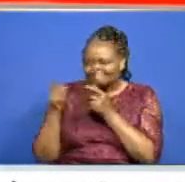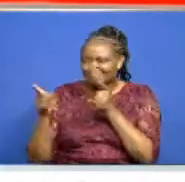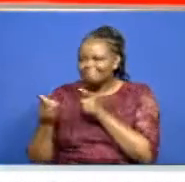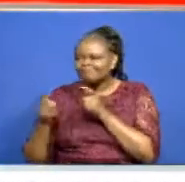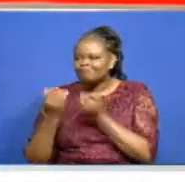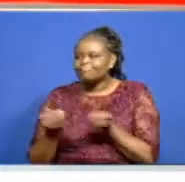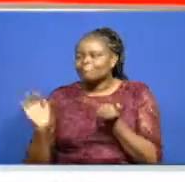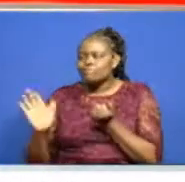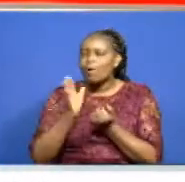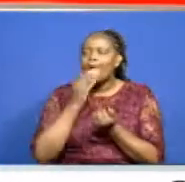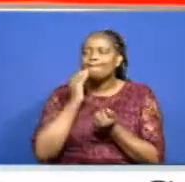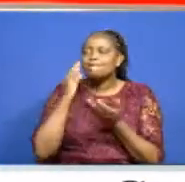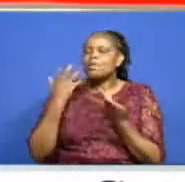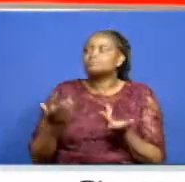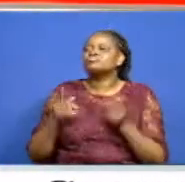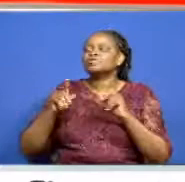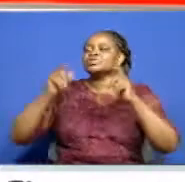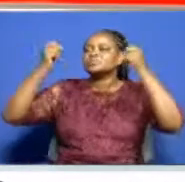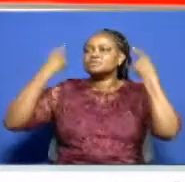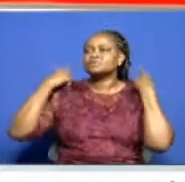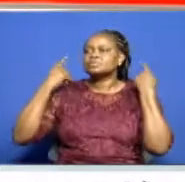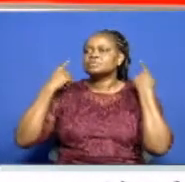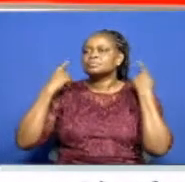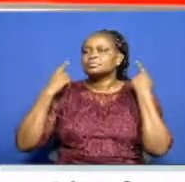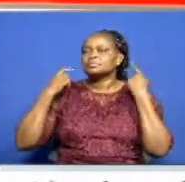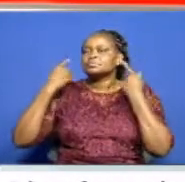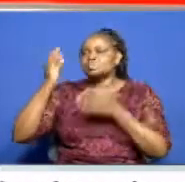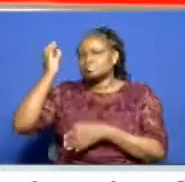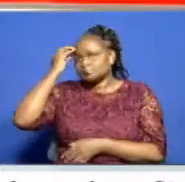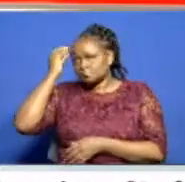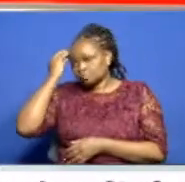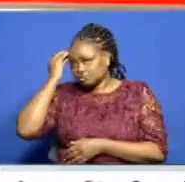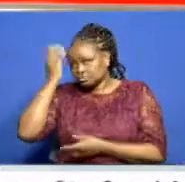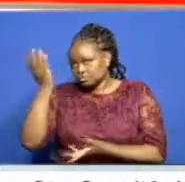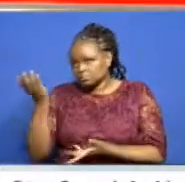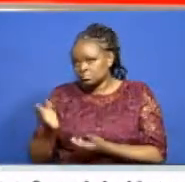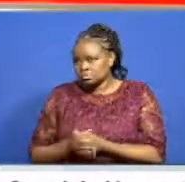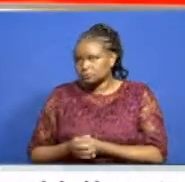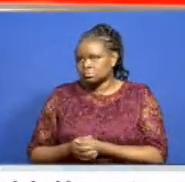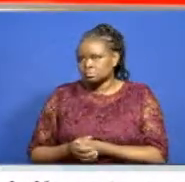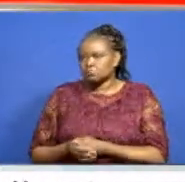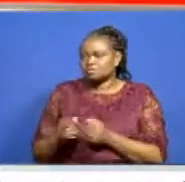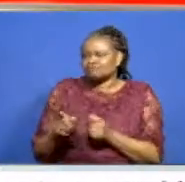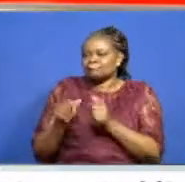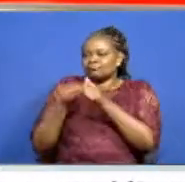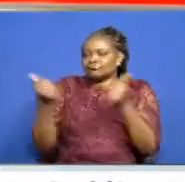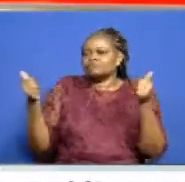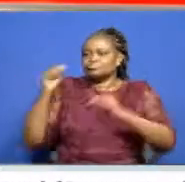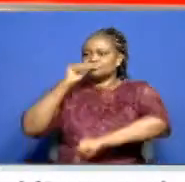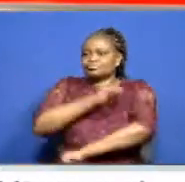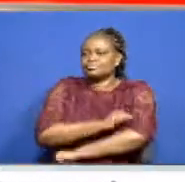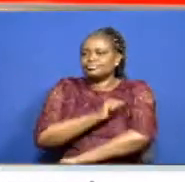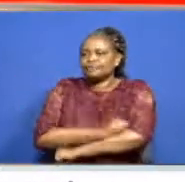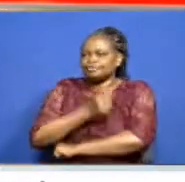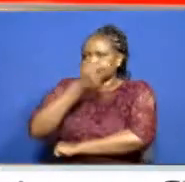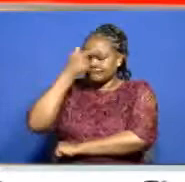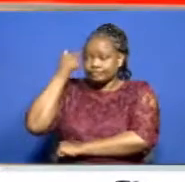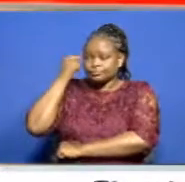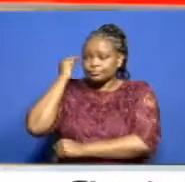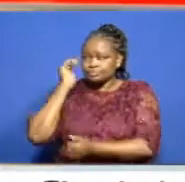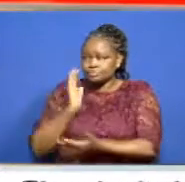to understand the significance of how students or learners are mainly safe at school, because you realize